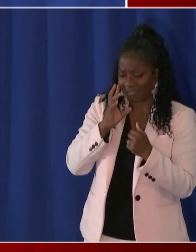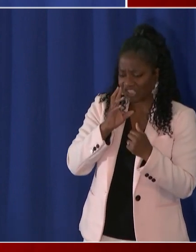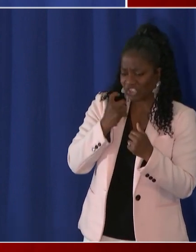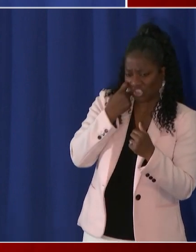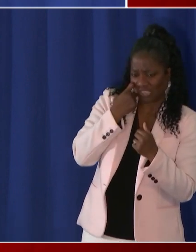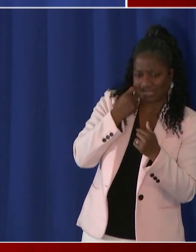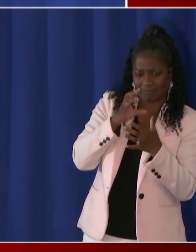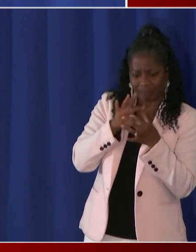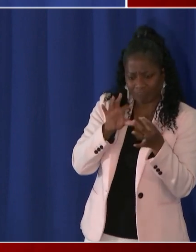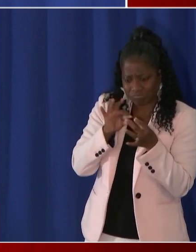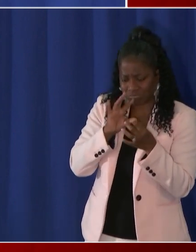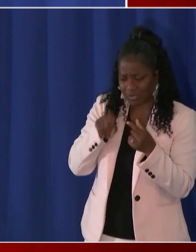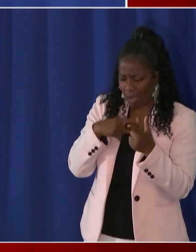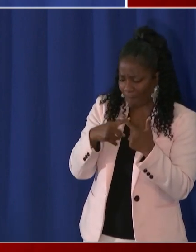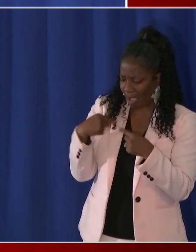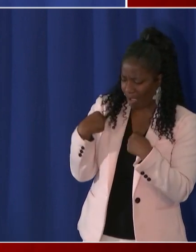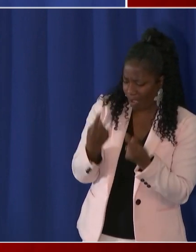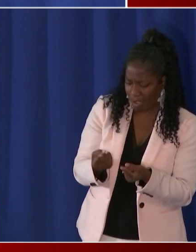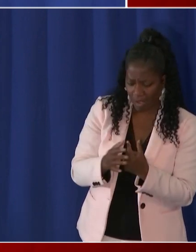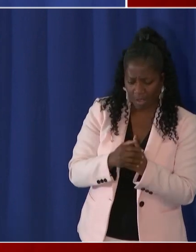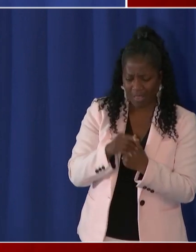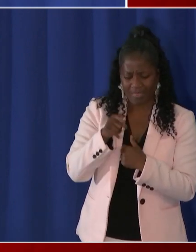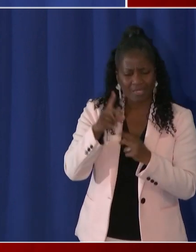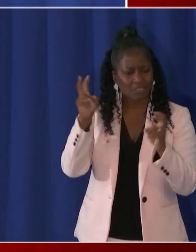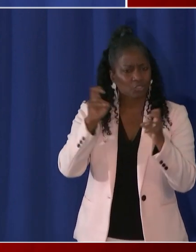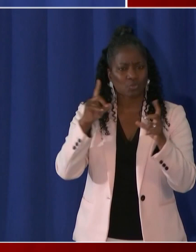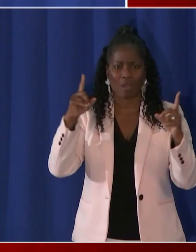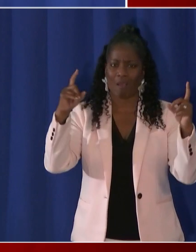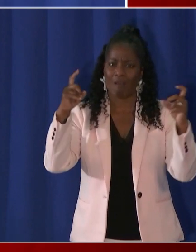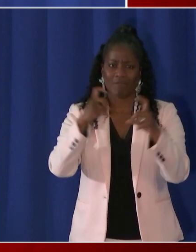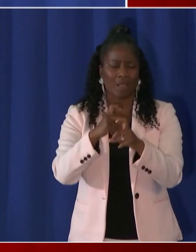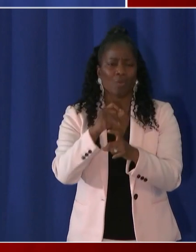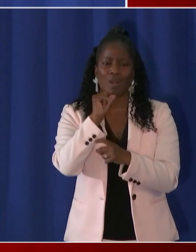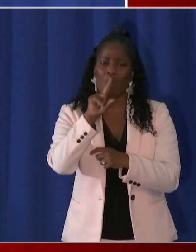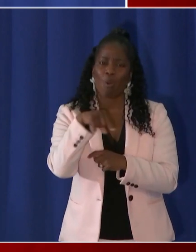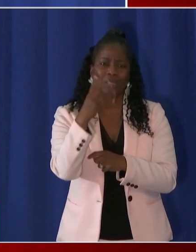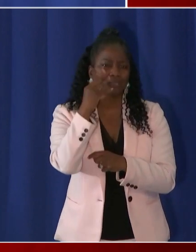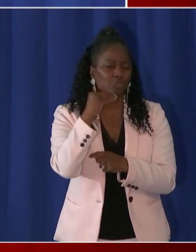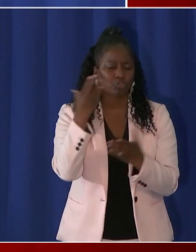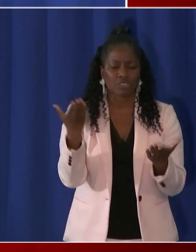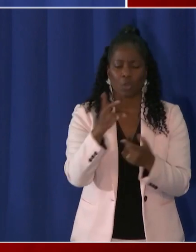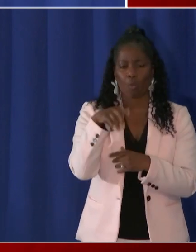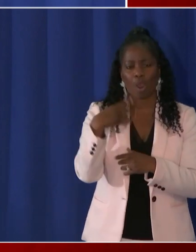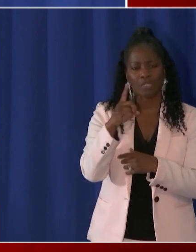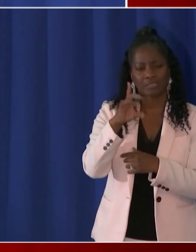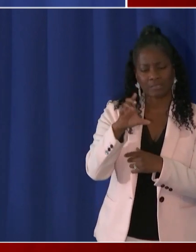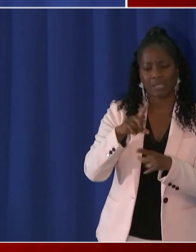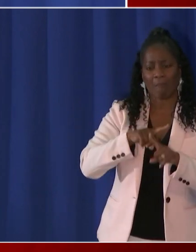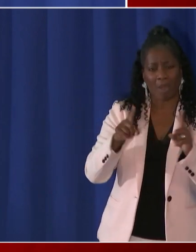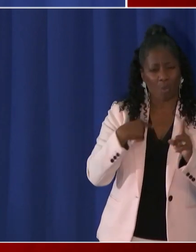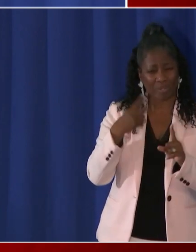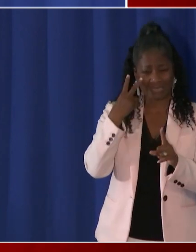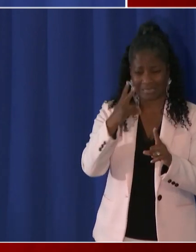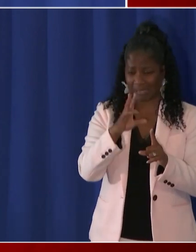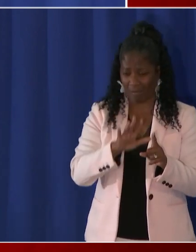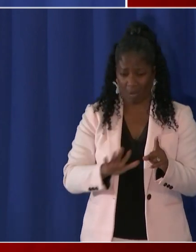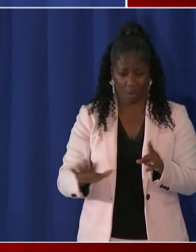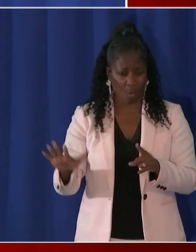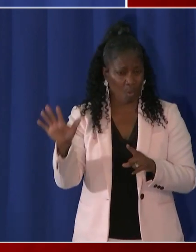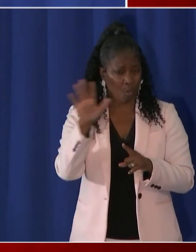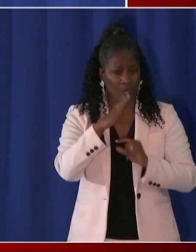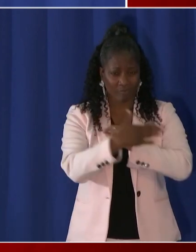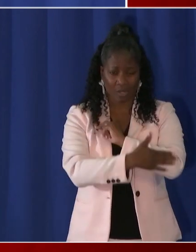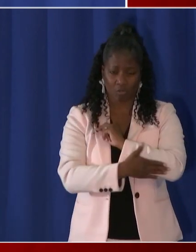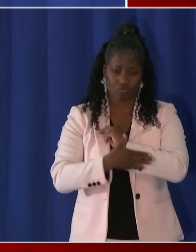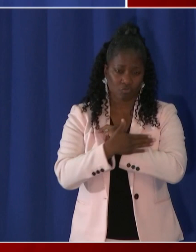these issues are complex. We're not only experiencing them here in Washington, D.C., but we see them around